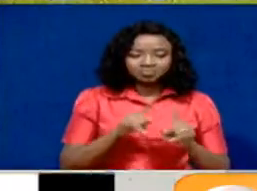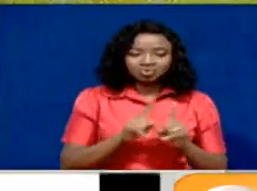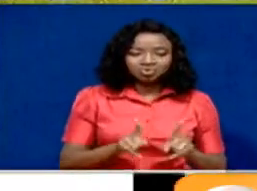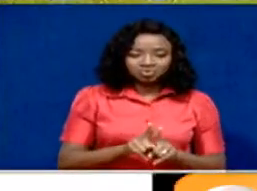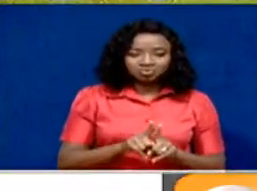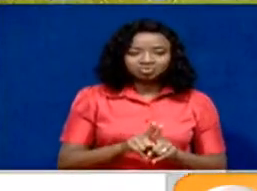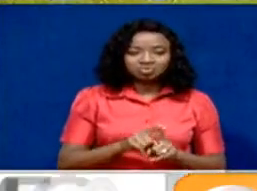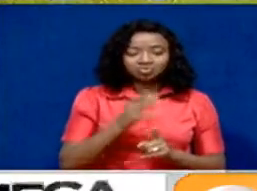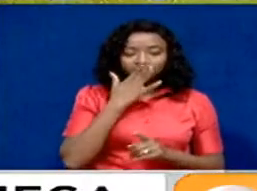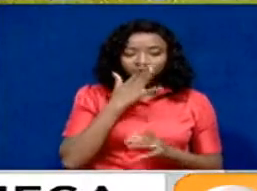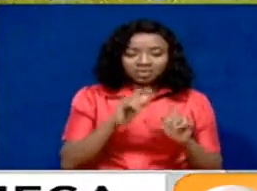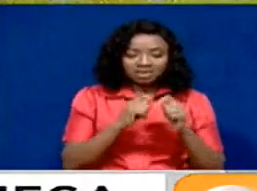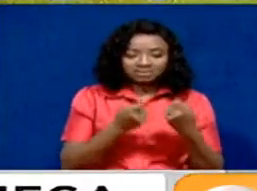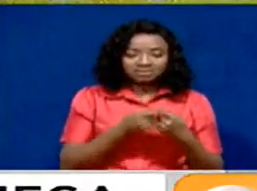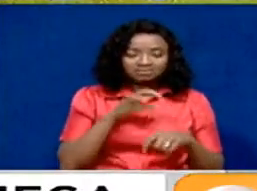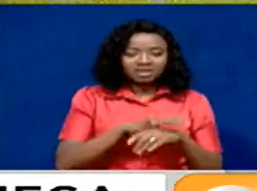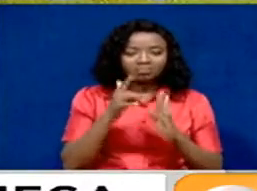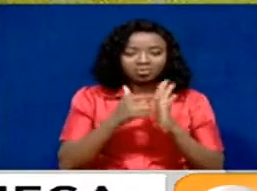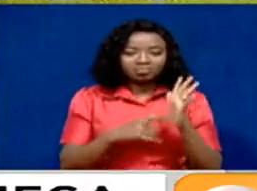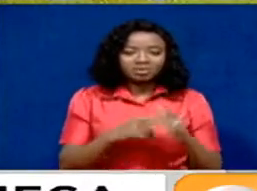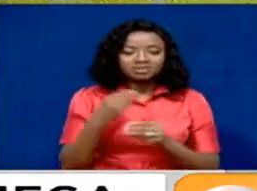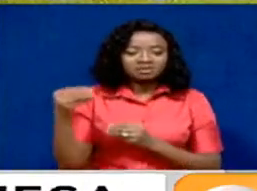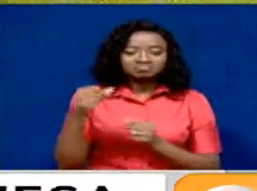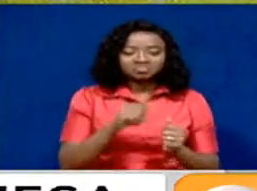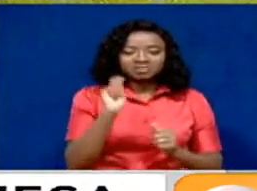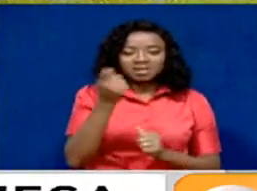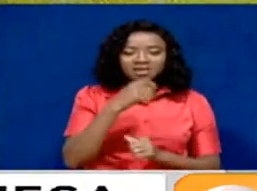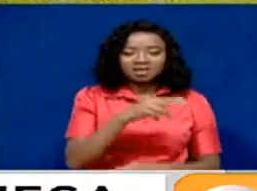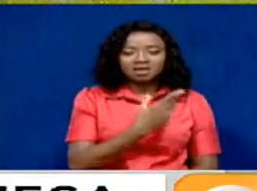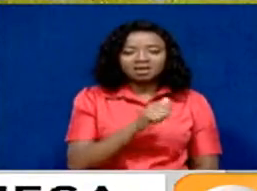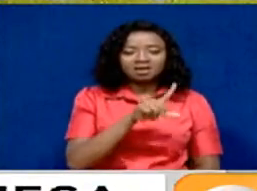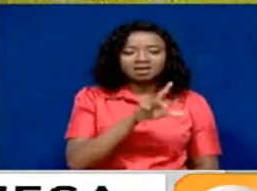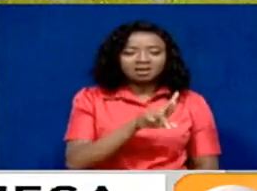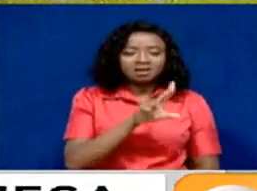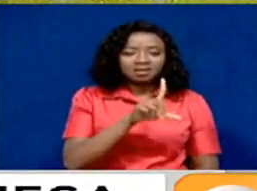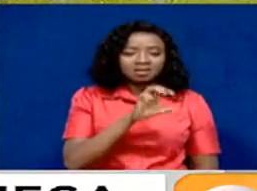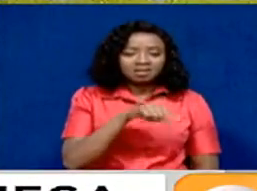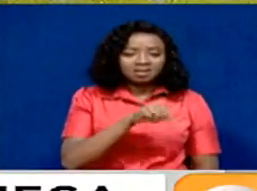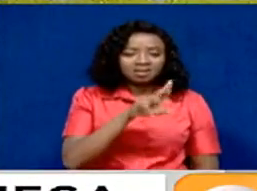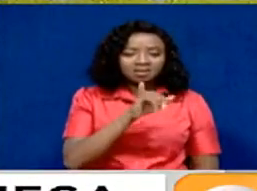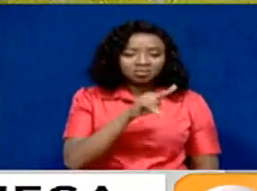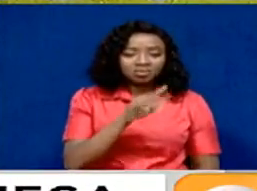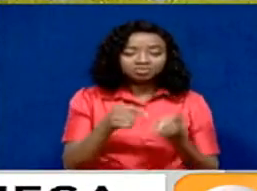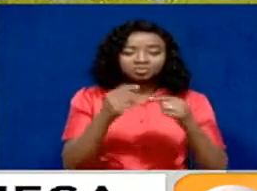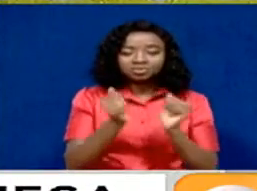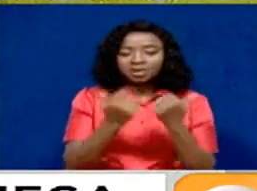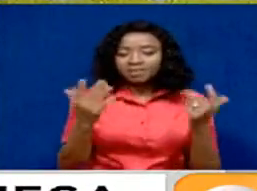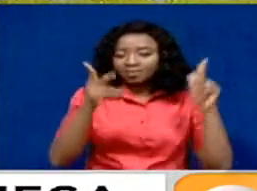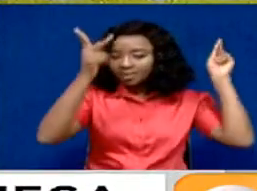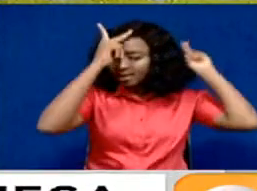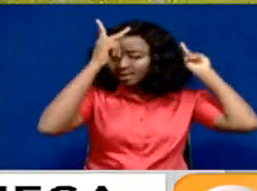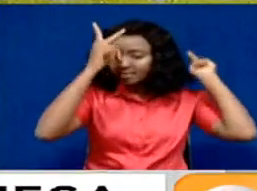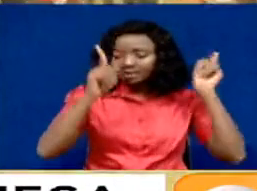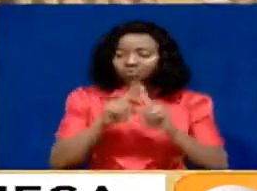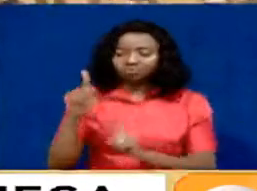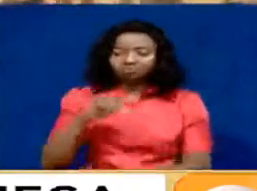Shujaa bagged a bonus point victory, beating Kenya Harlequins 31-6 at the ASK showground in Kakamega County. Quins